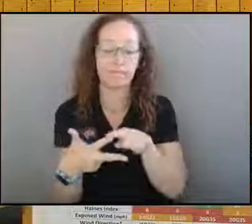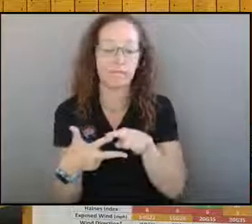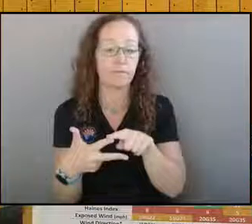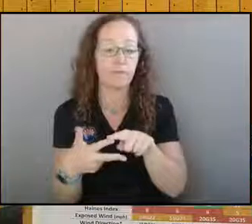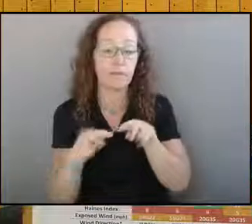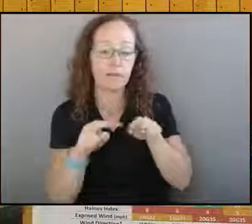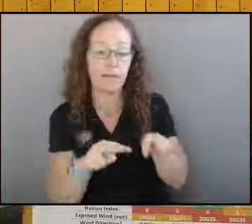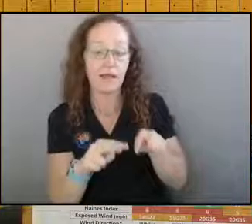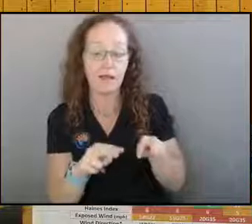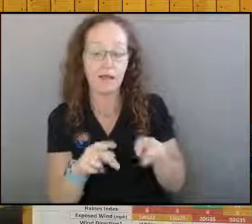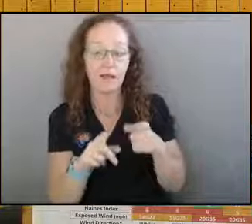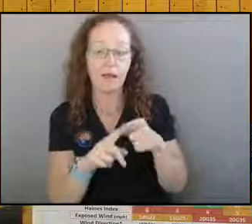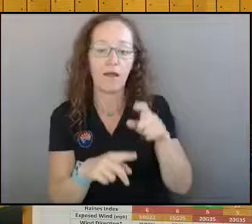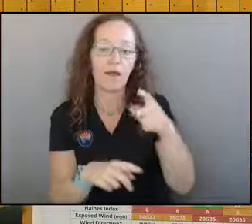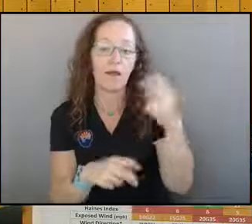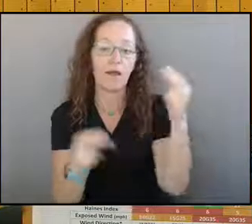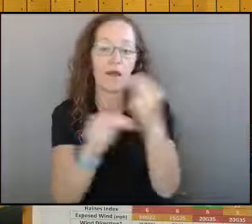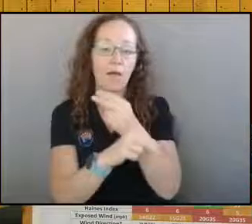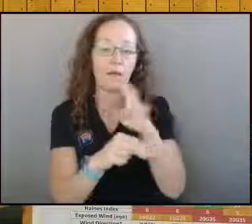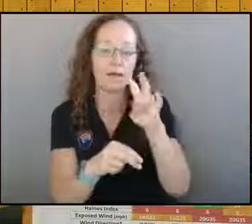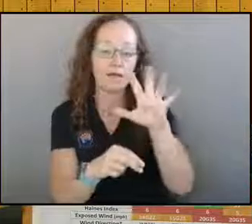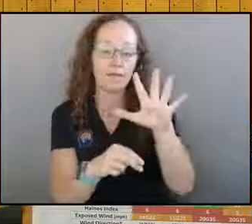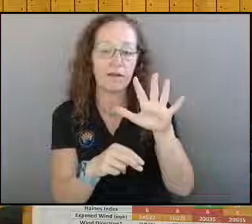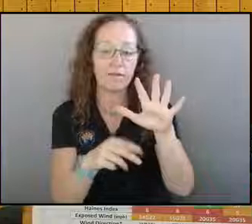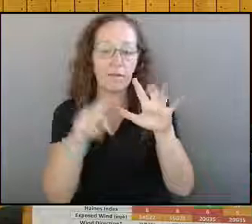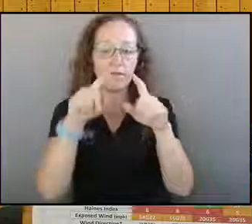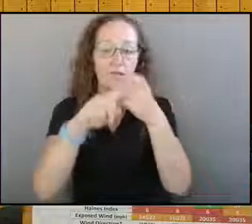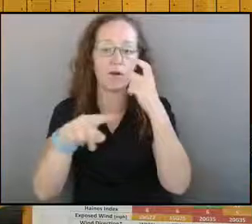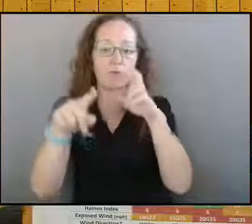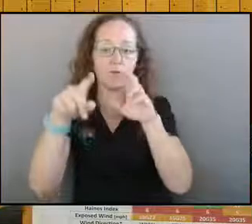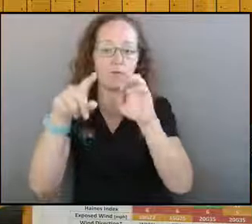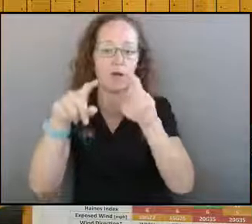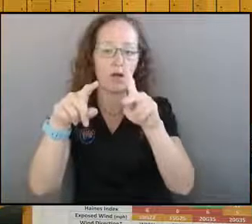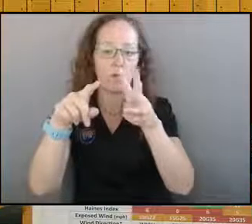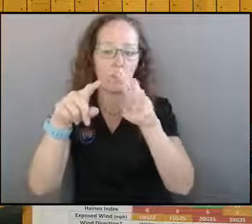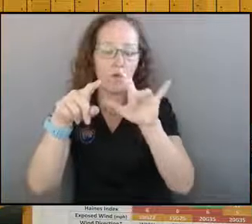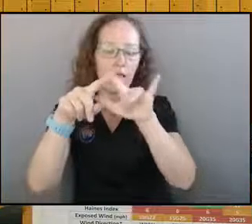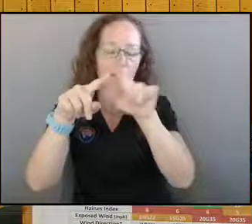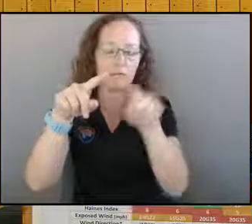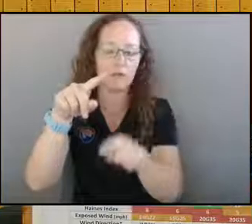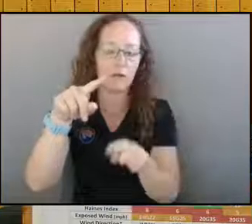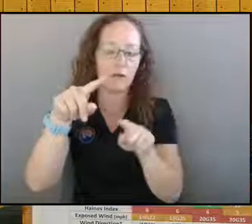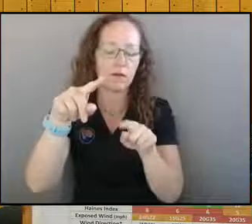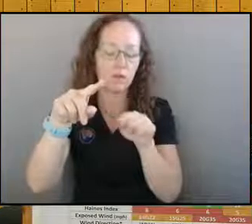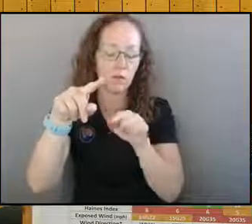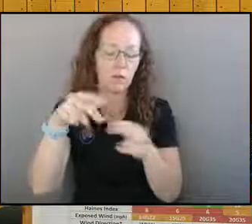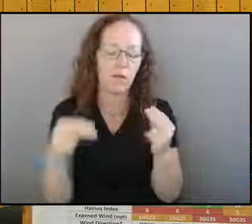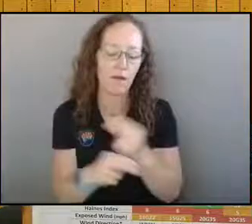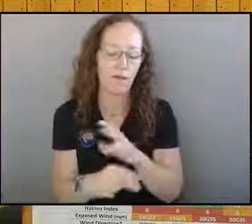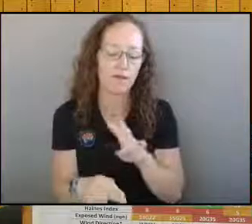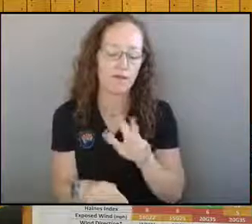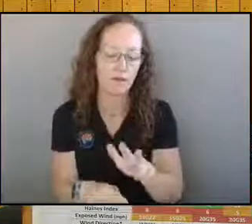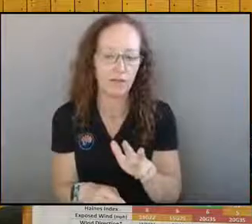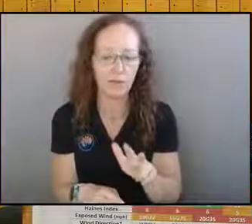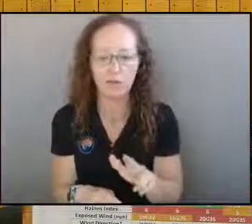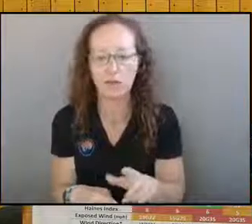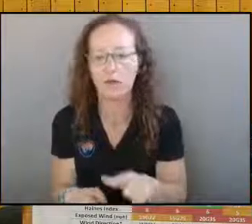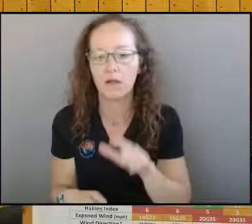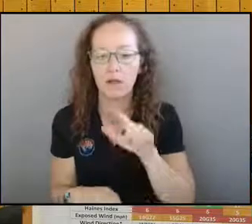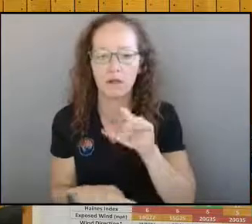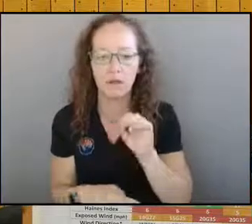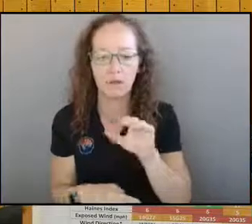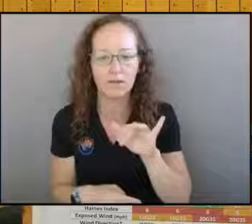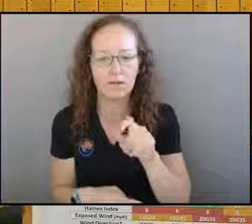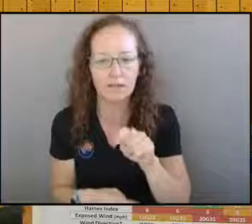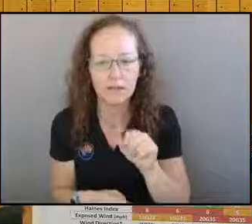to Highway 73. So that includes Placitas, Vadito, Rodarte, Llano Largo,